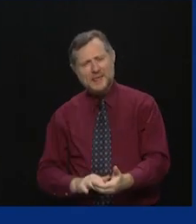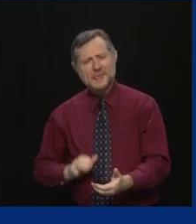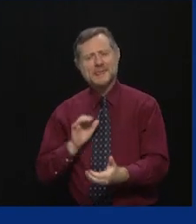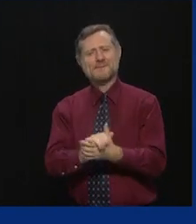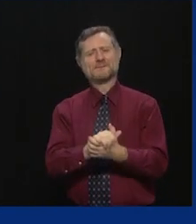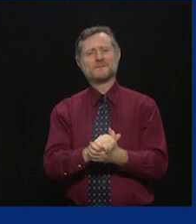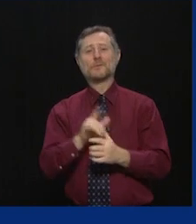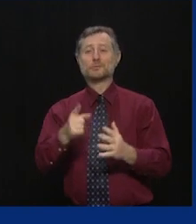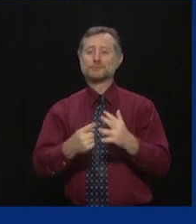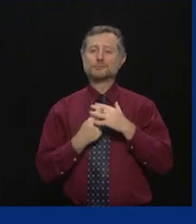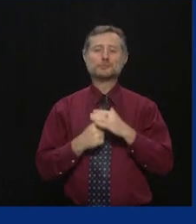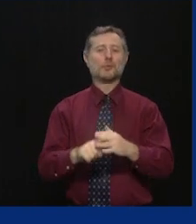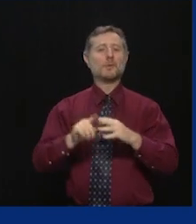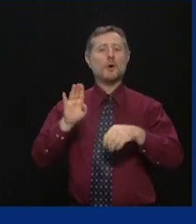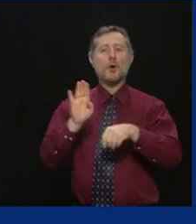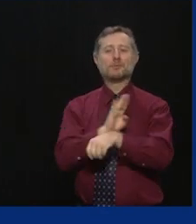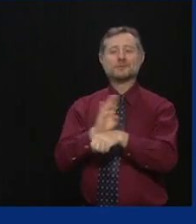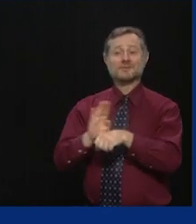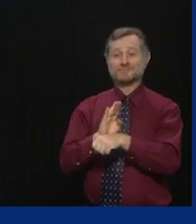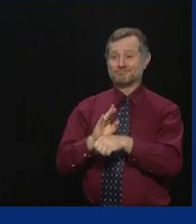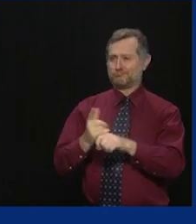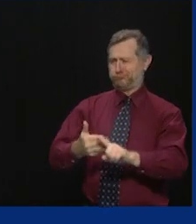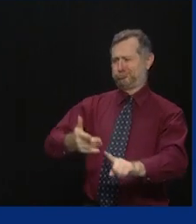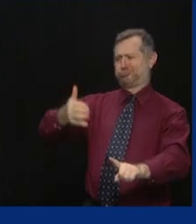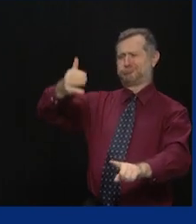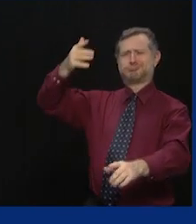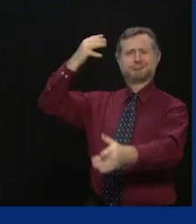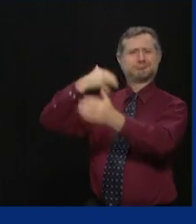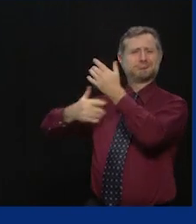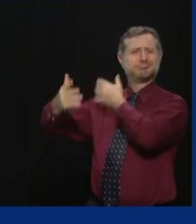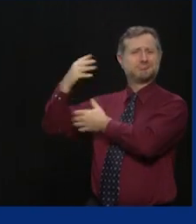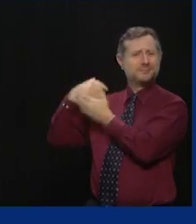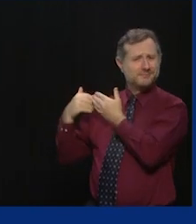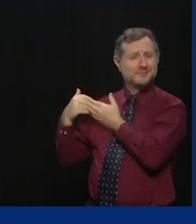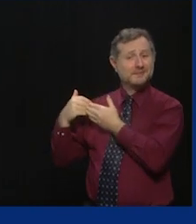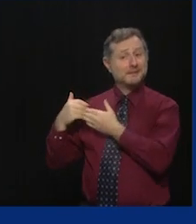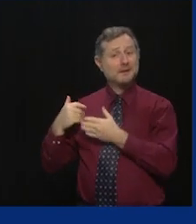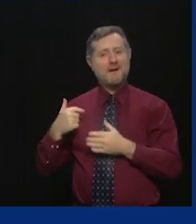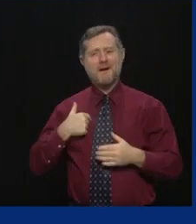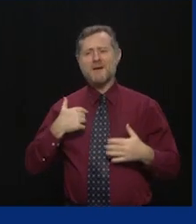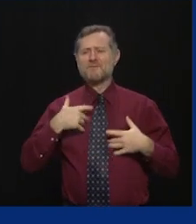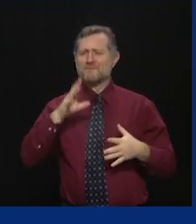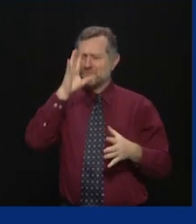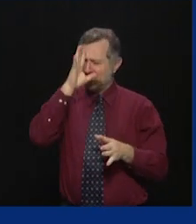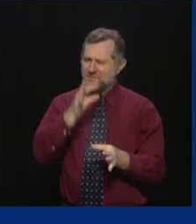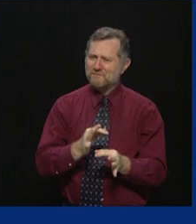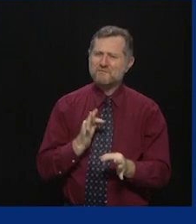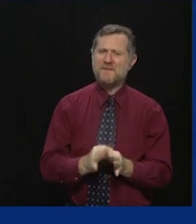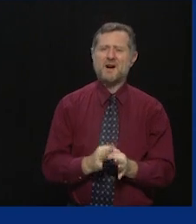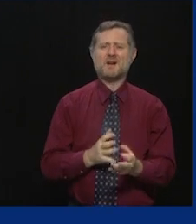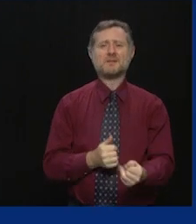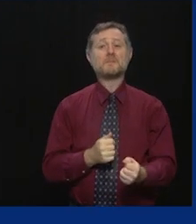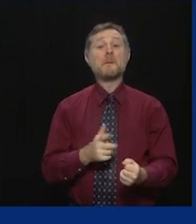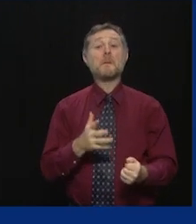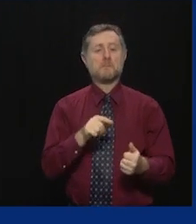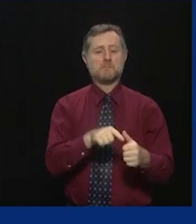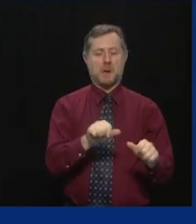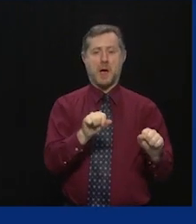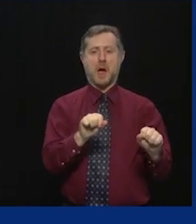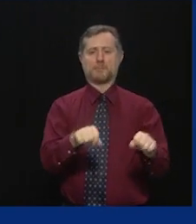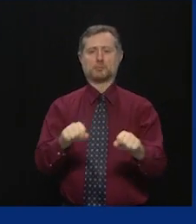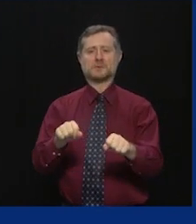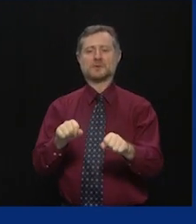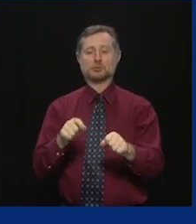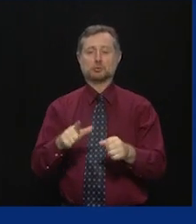companies a century ago, who just had this faith that there was so much potential in this region, and they started